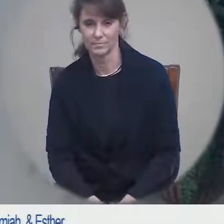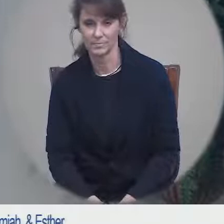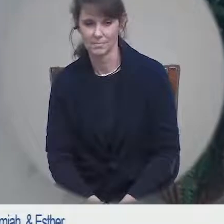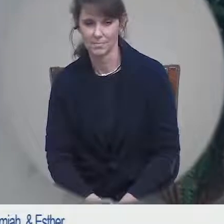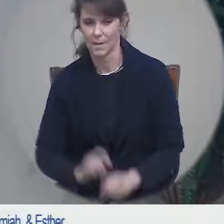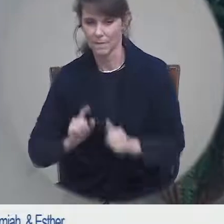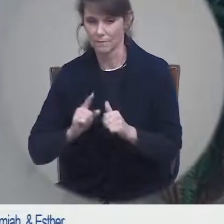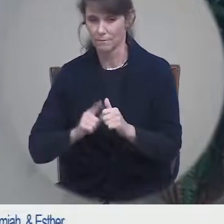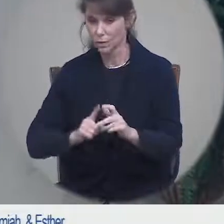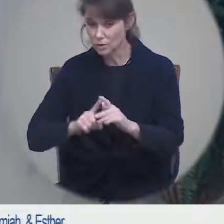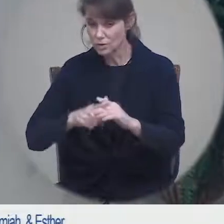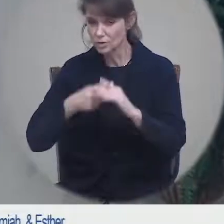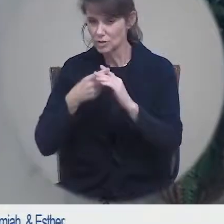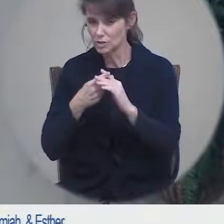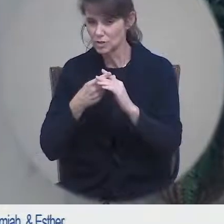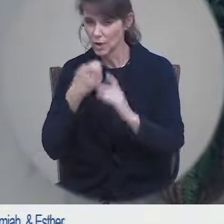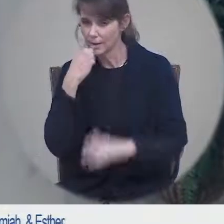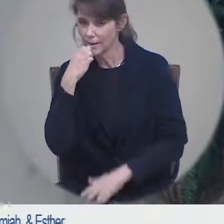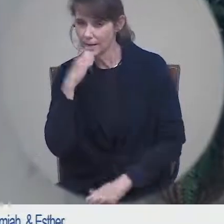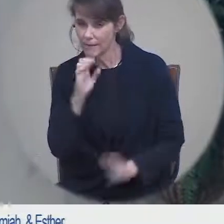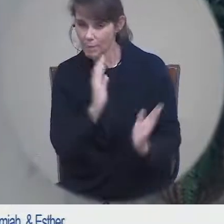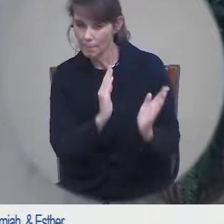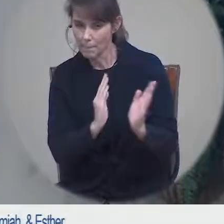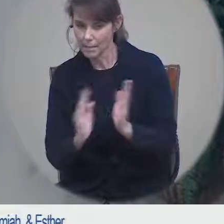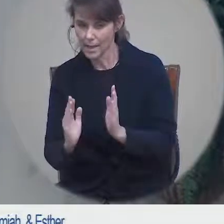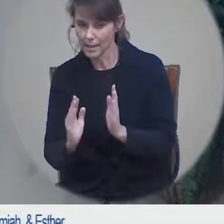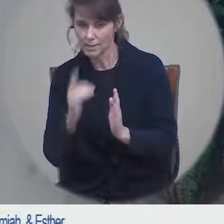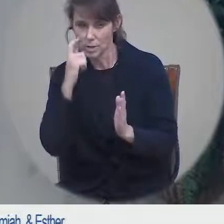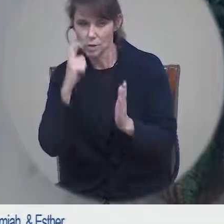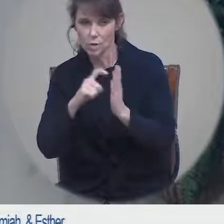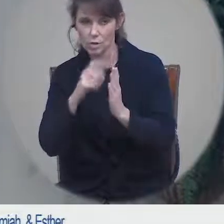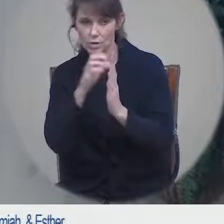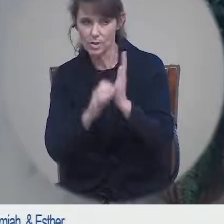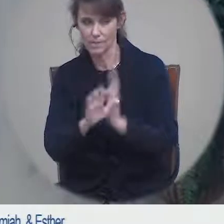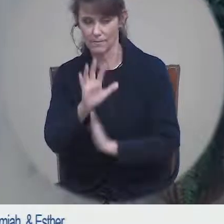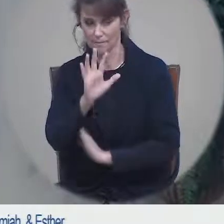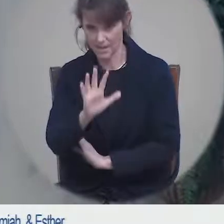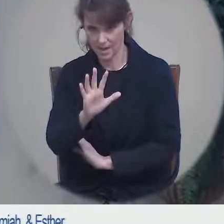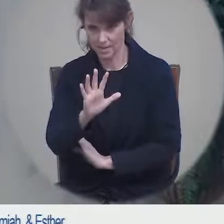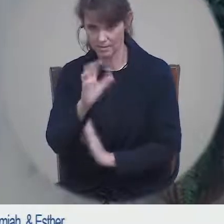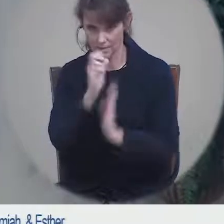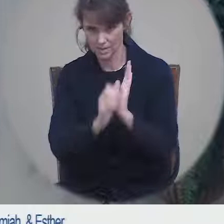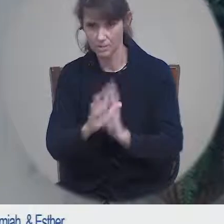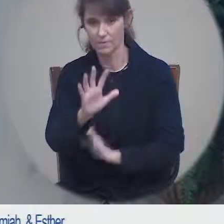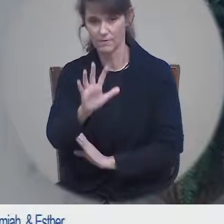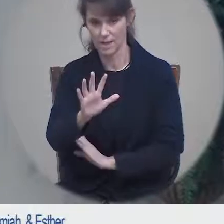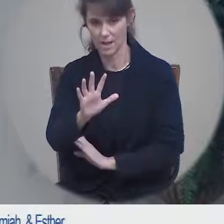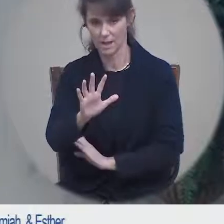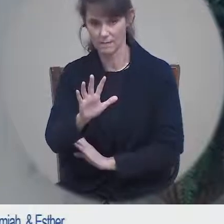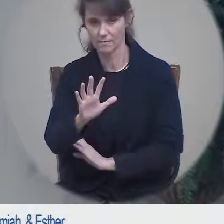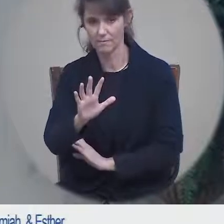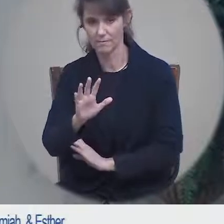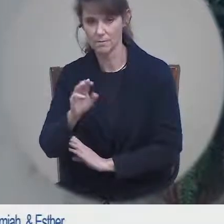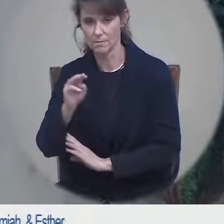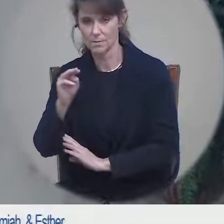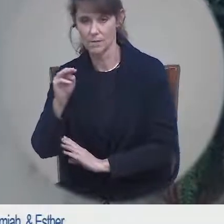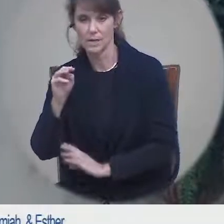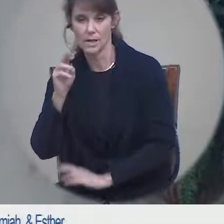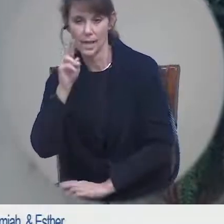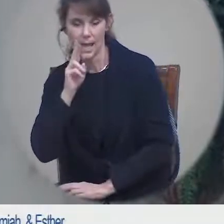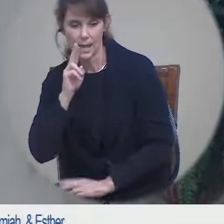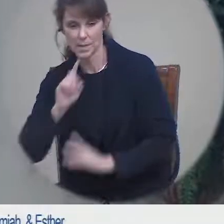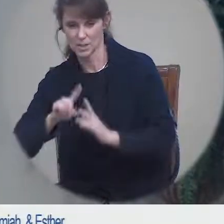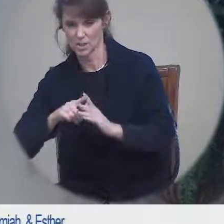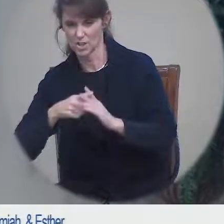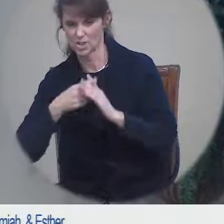look over, if you will, in chapter 5, just a second. Notice in chapter 5 when he began to hatch this plan.